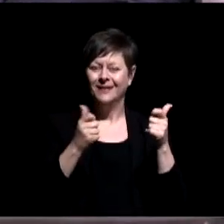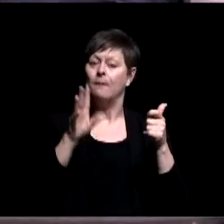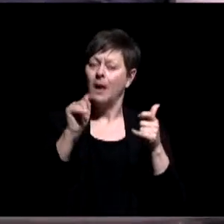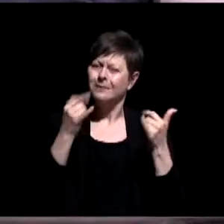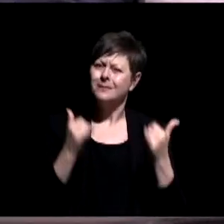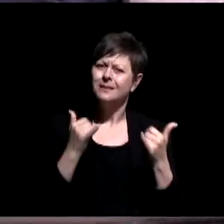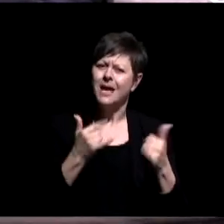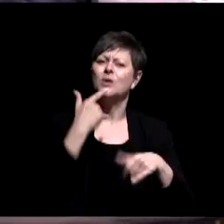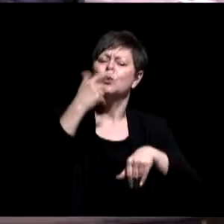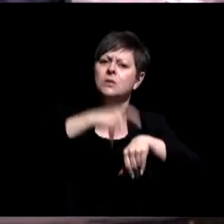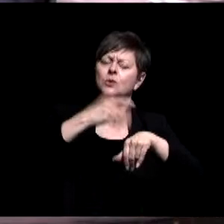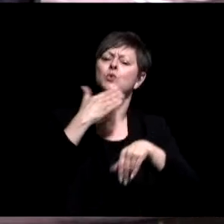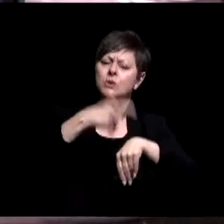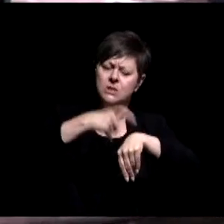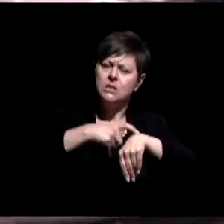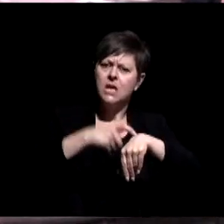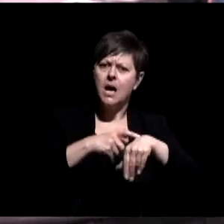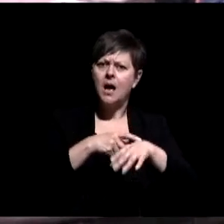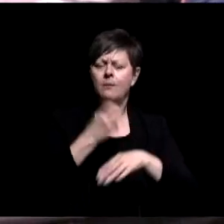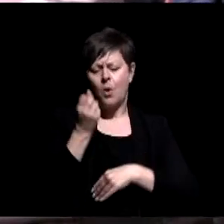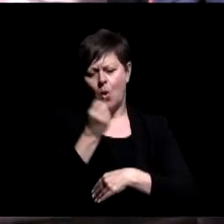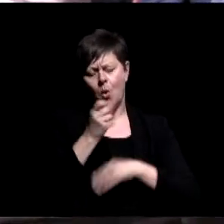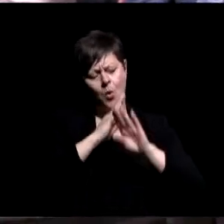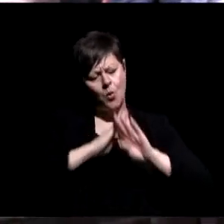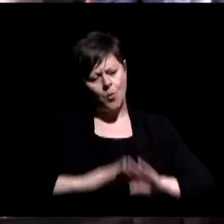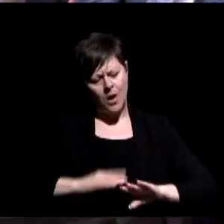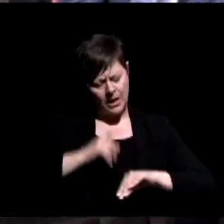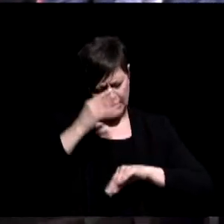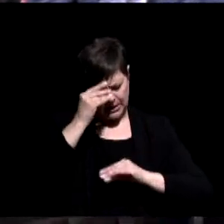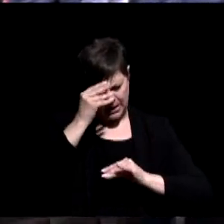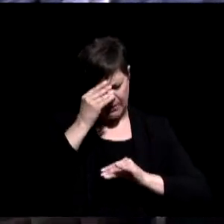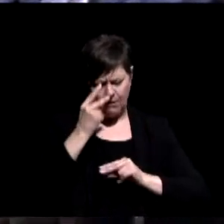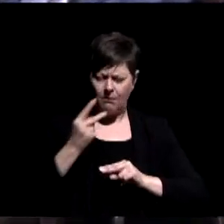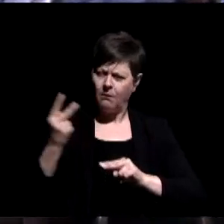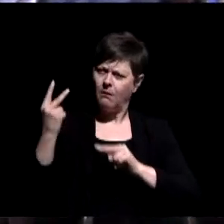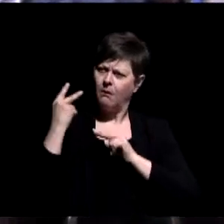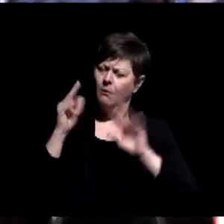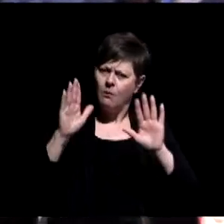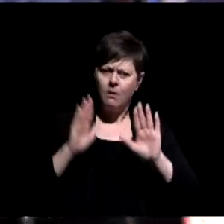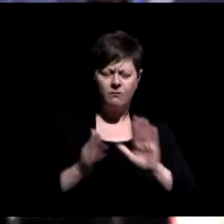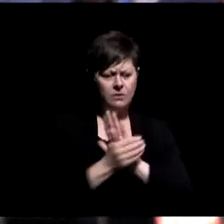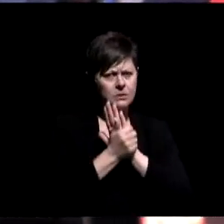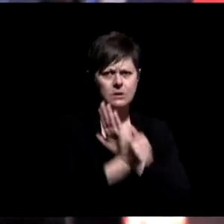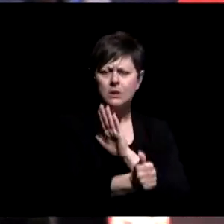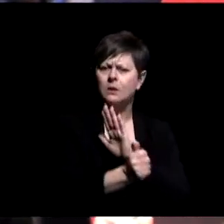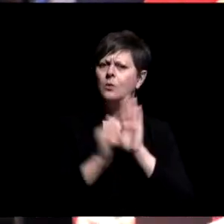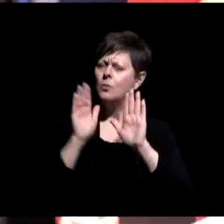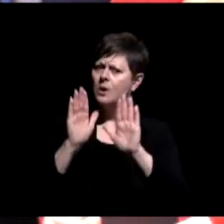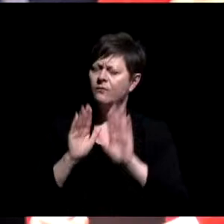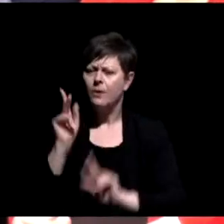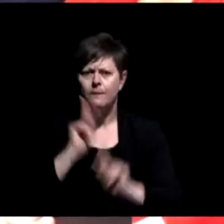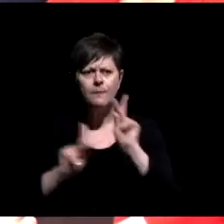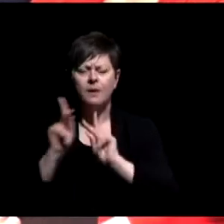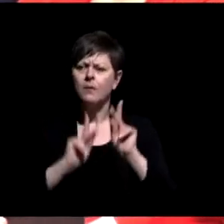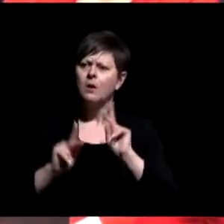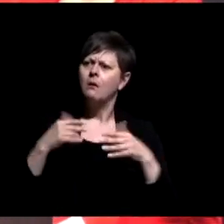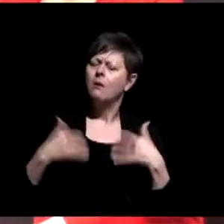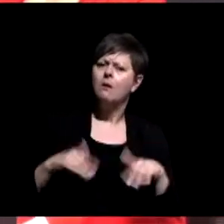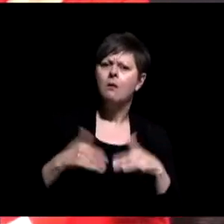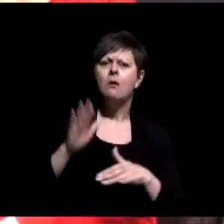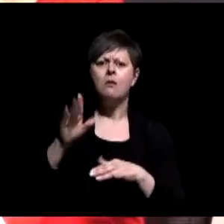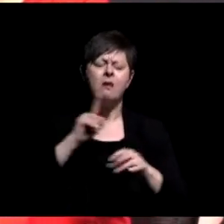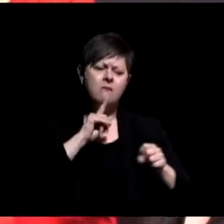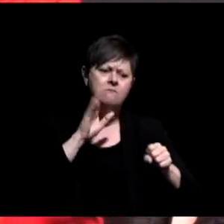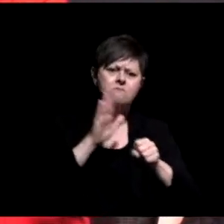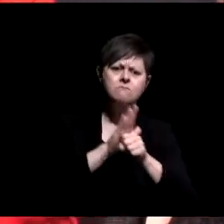that we have accomplished together, despite some incredible challenges, some incredible headwinds. But because of your commitment and your service,